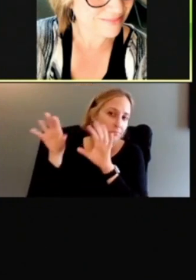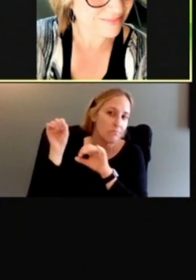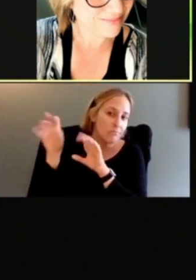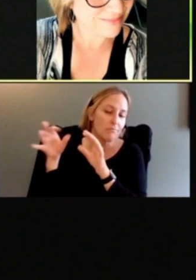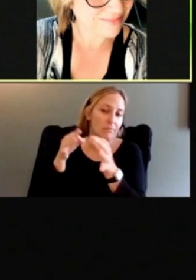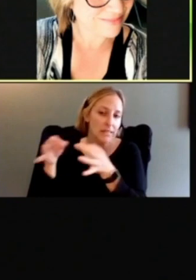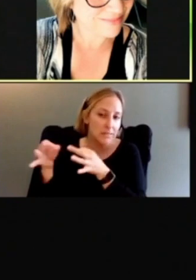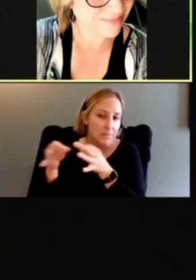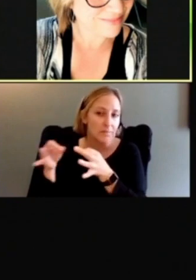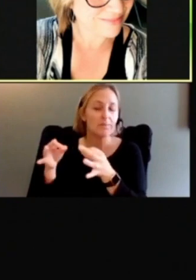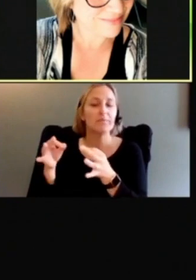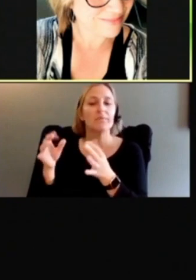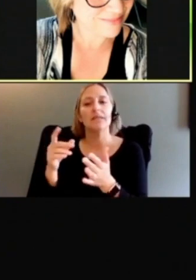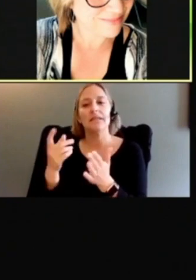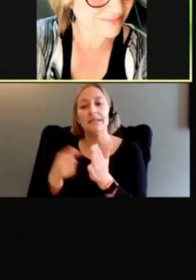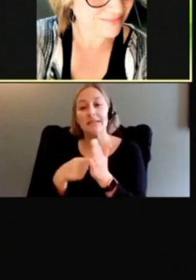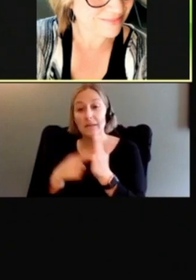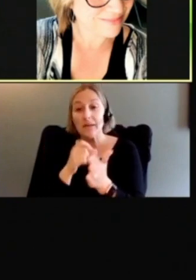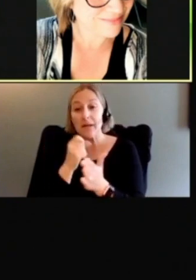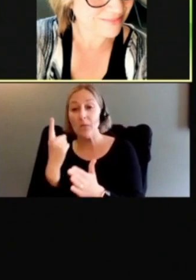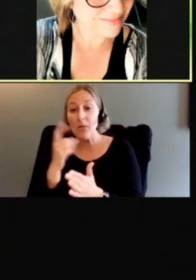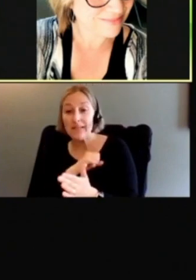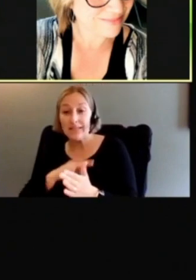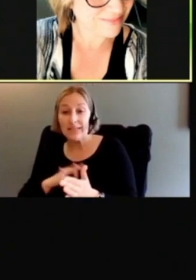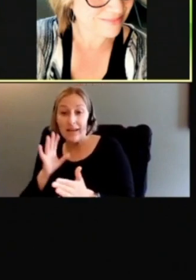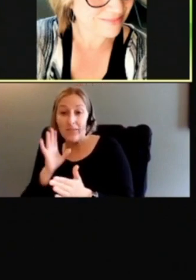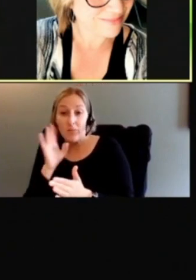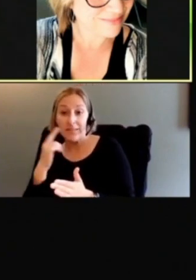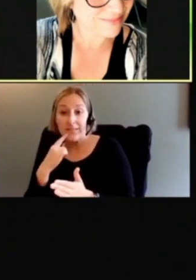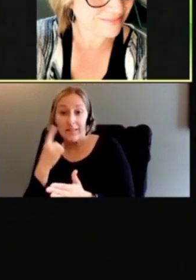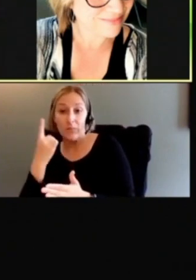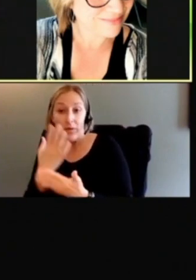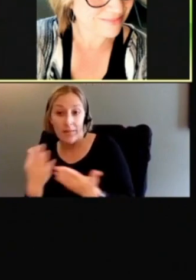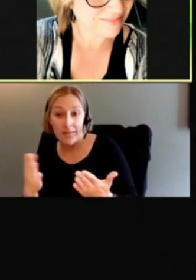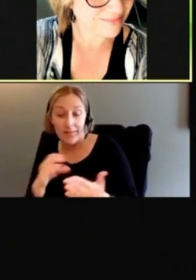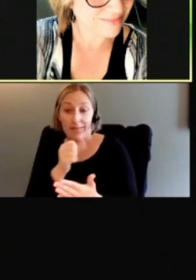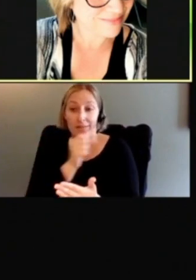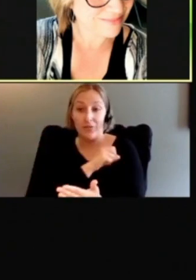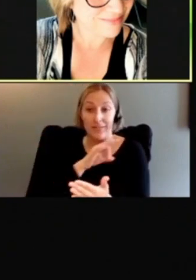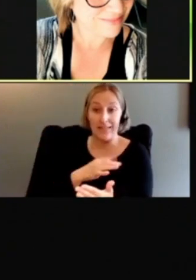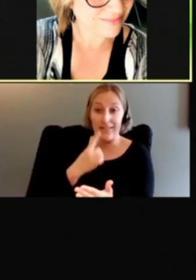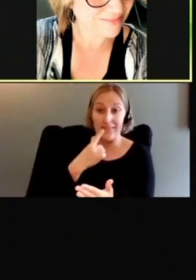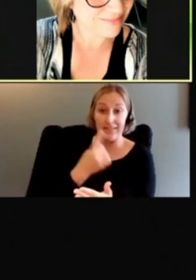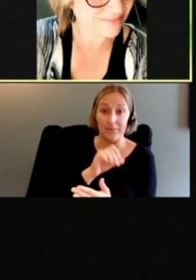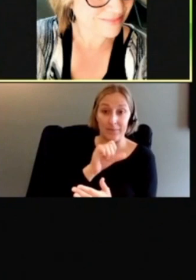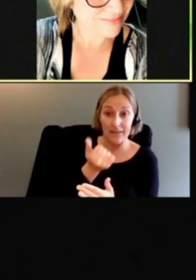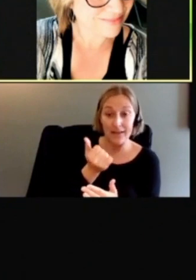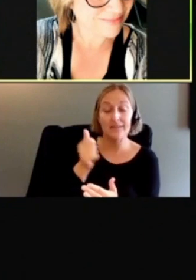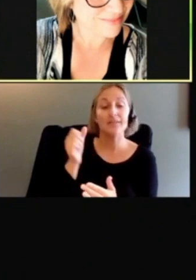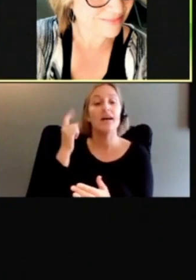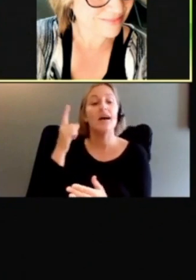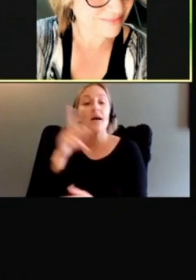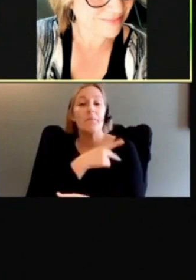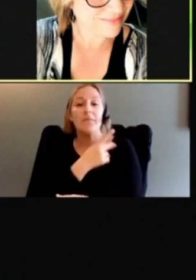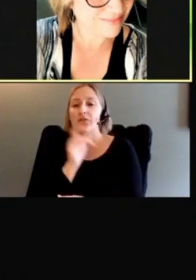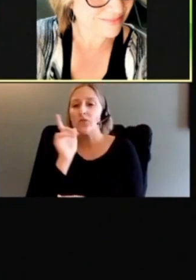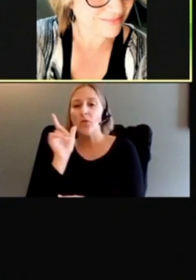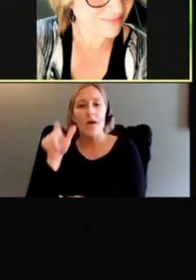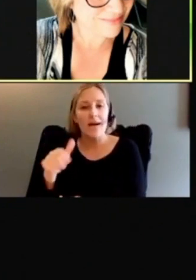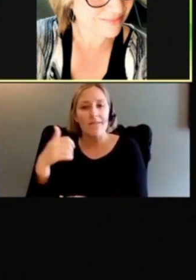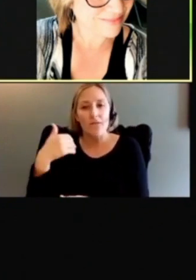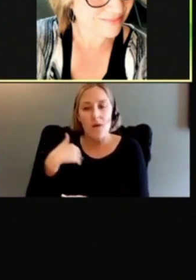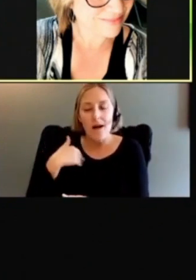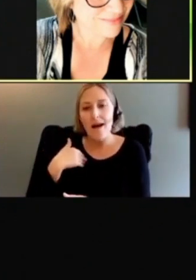and sometimes inconsistently between staff members. Patients don't have to possess advanced computer or